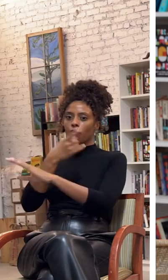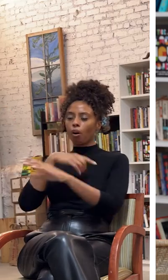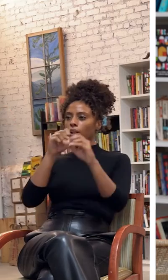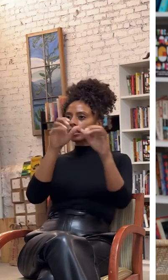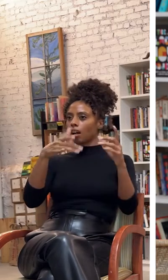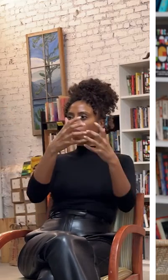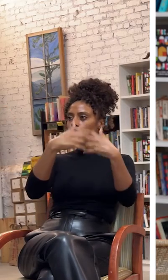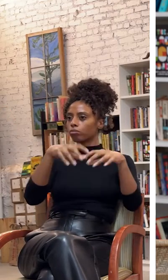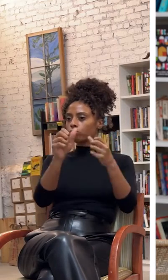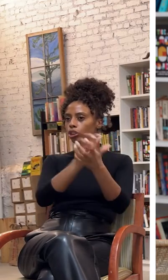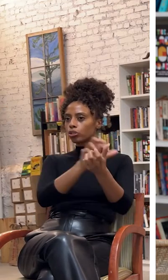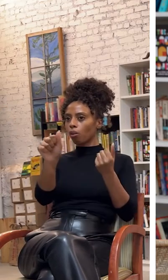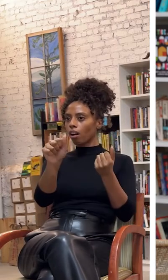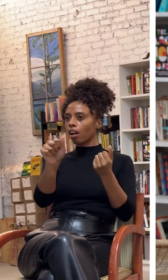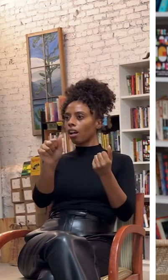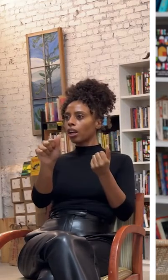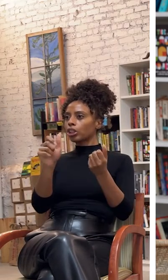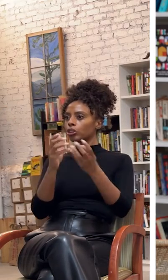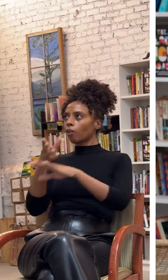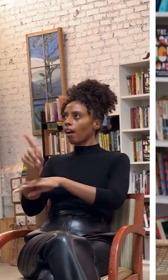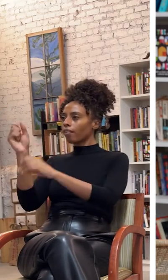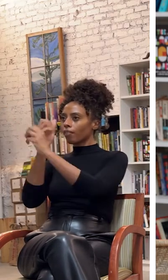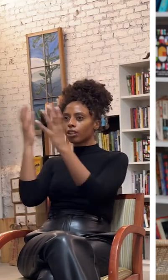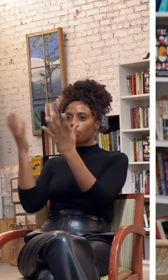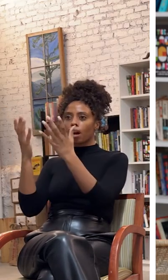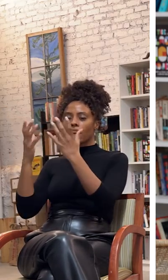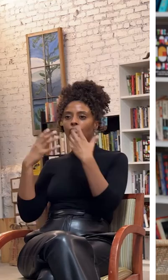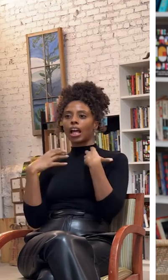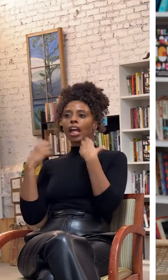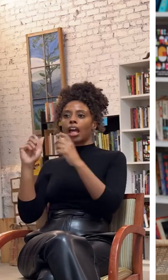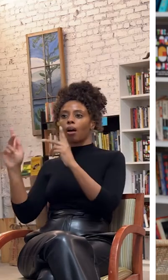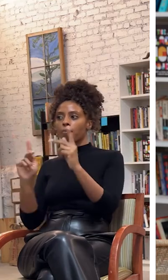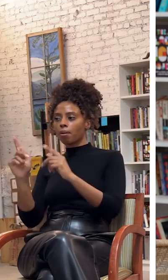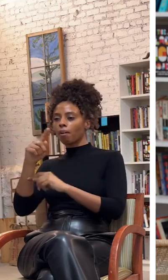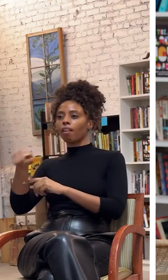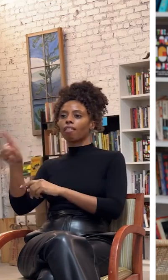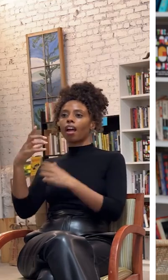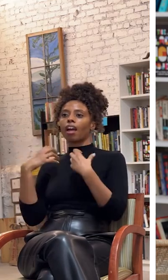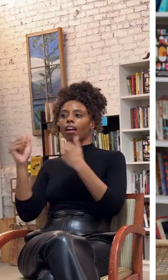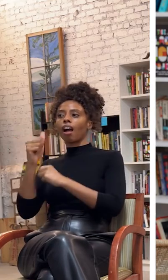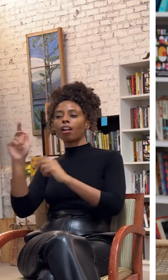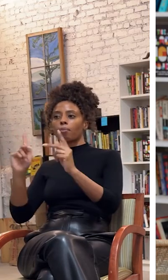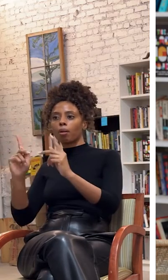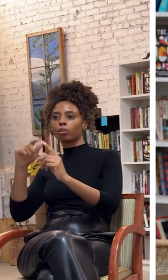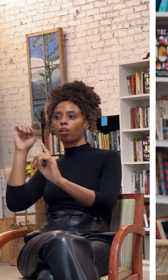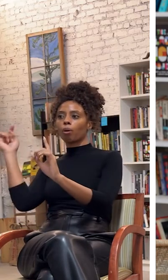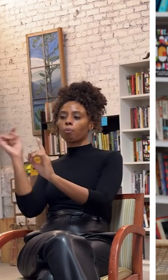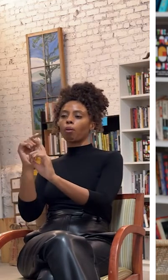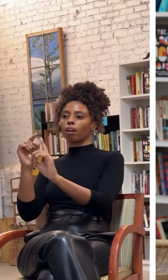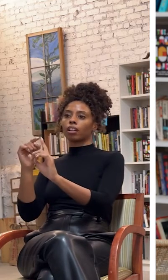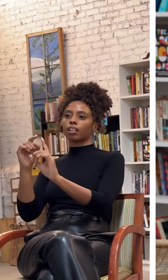is healed people. Healed people heal people. And I want us to be well, that all of this boils down to us being